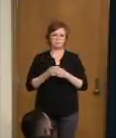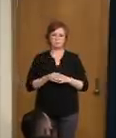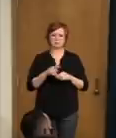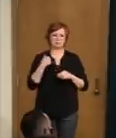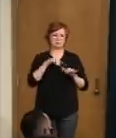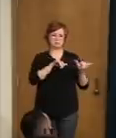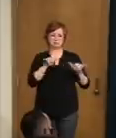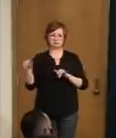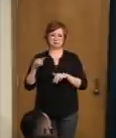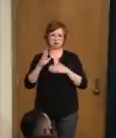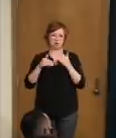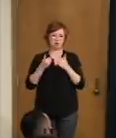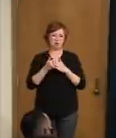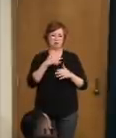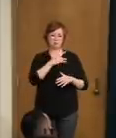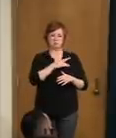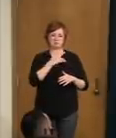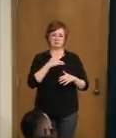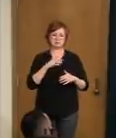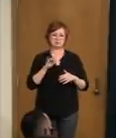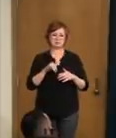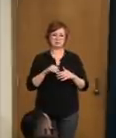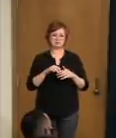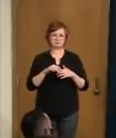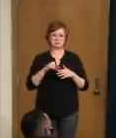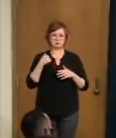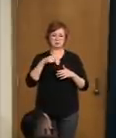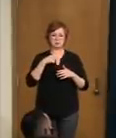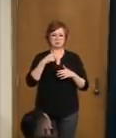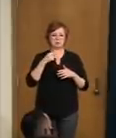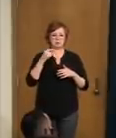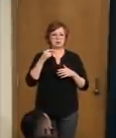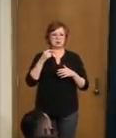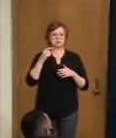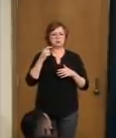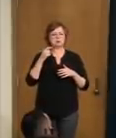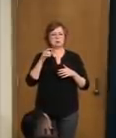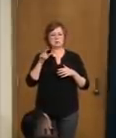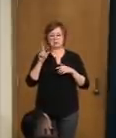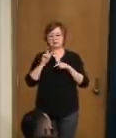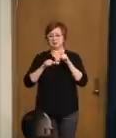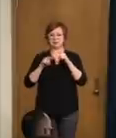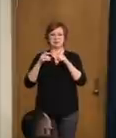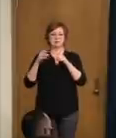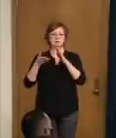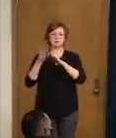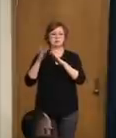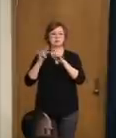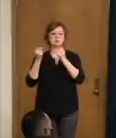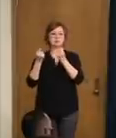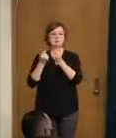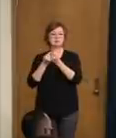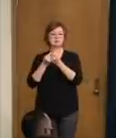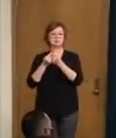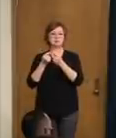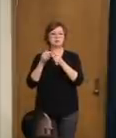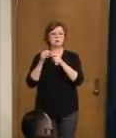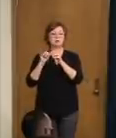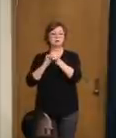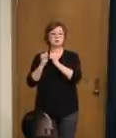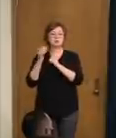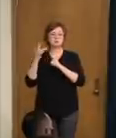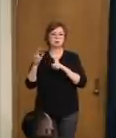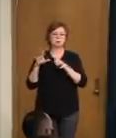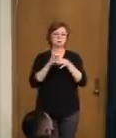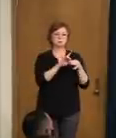other provinces, it is just something that generates a lot of transmission into schools and workplaces. And then the second comment about when can we